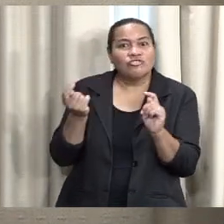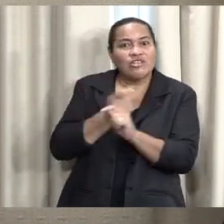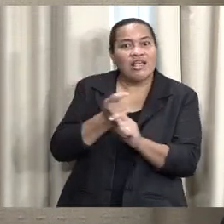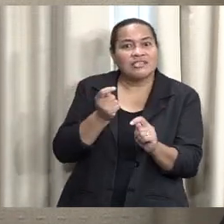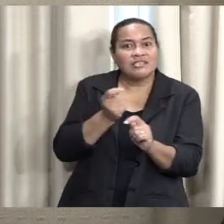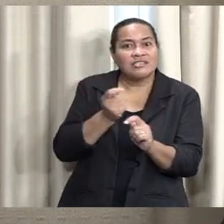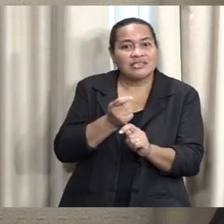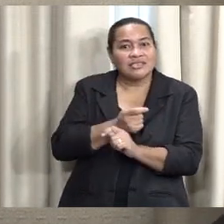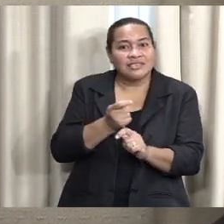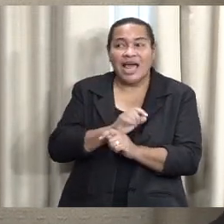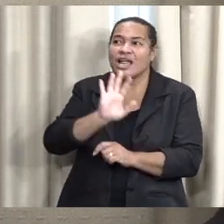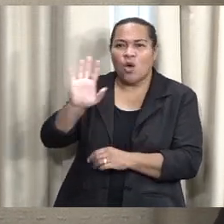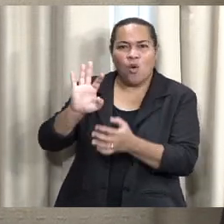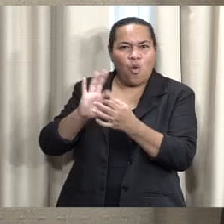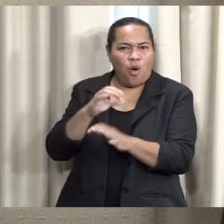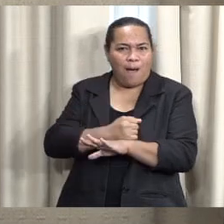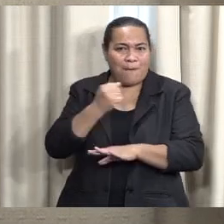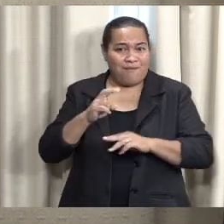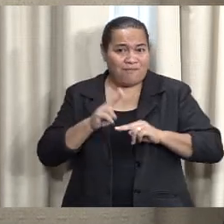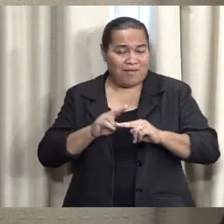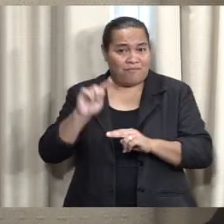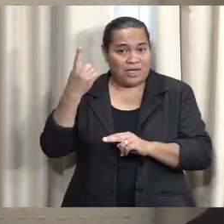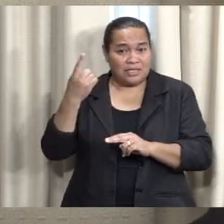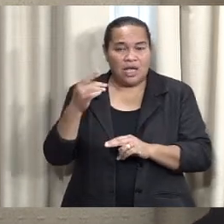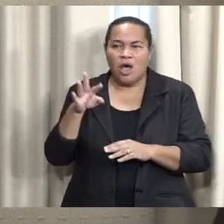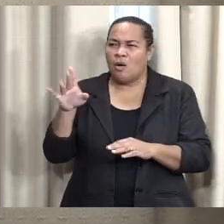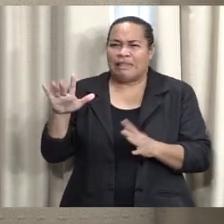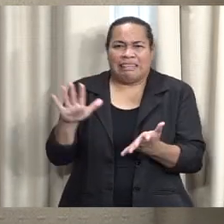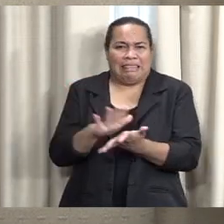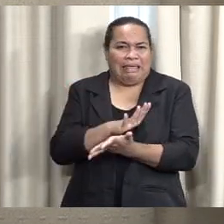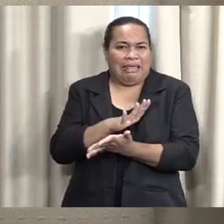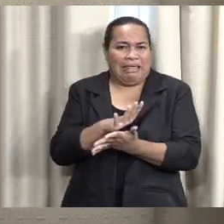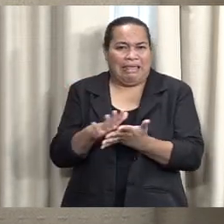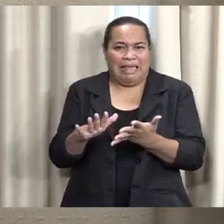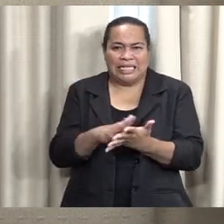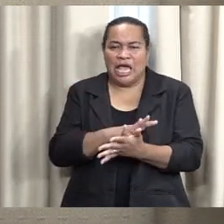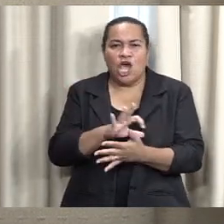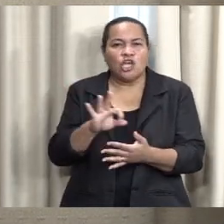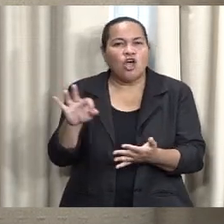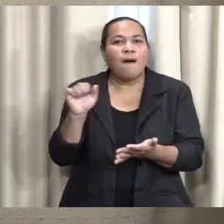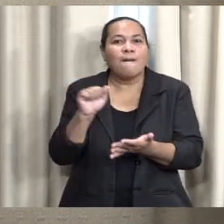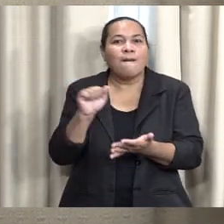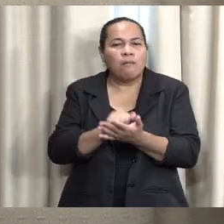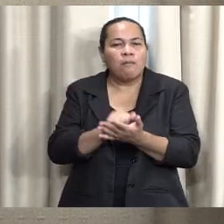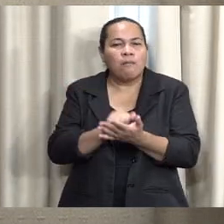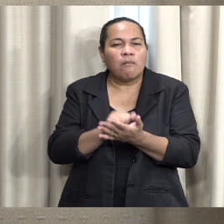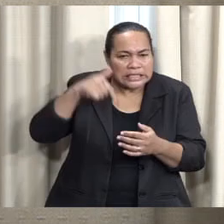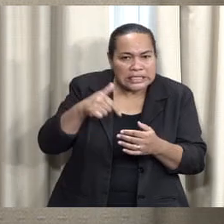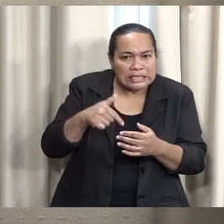happened under their government was haphazard, not thought very